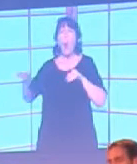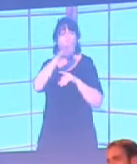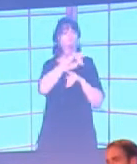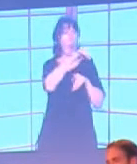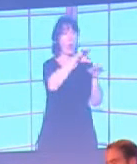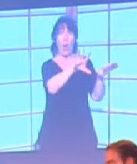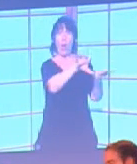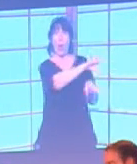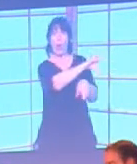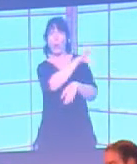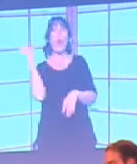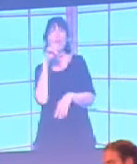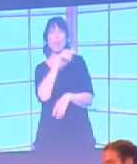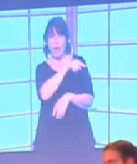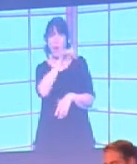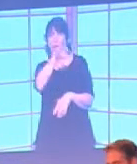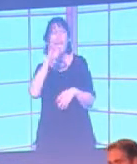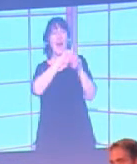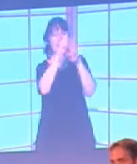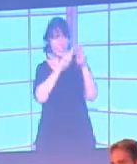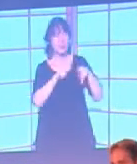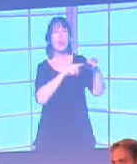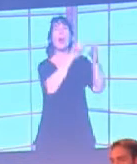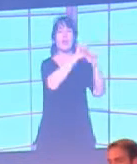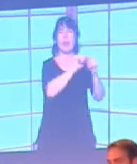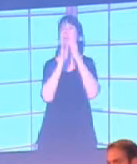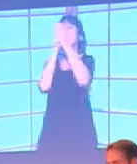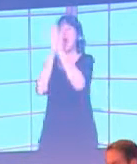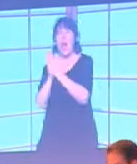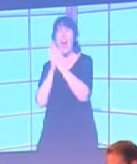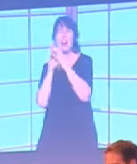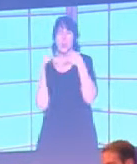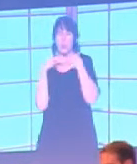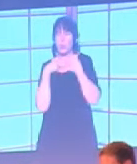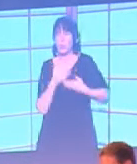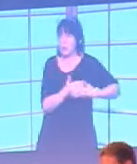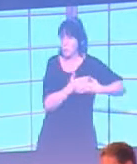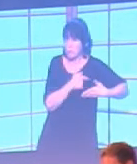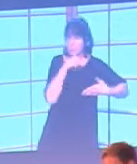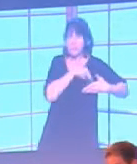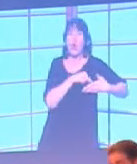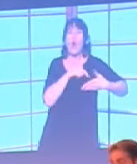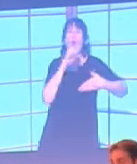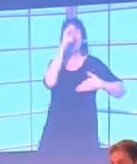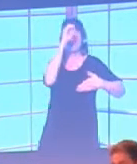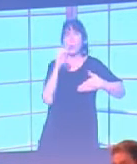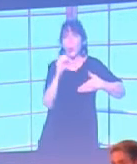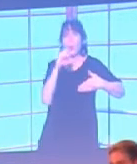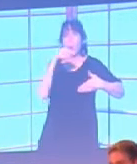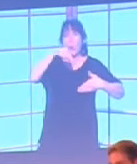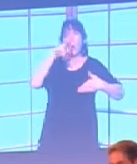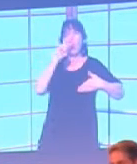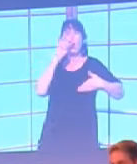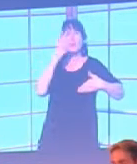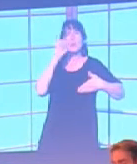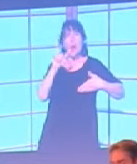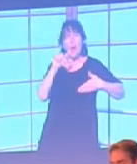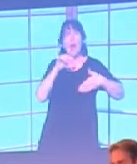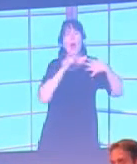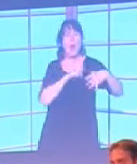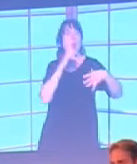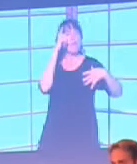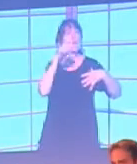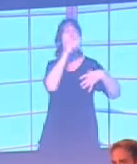to apply, because we have reserved a certain quota for their traveling fans. But on top, one of